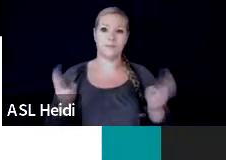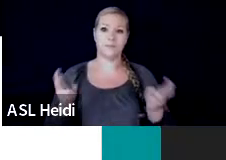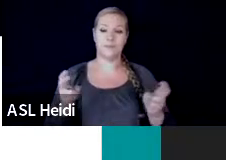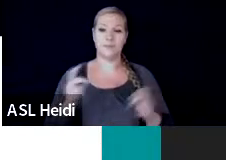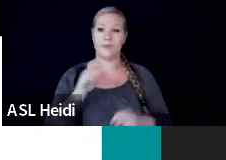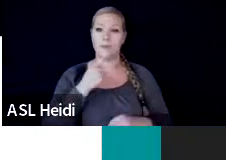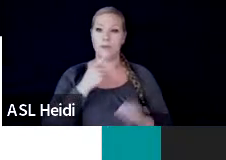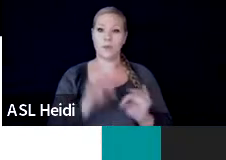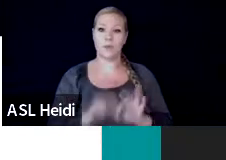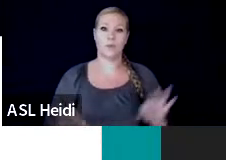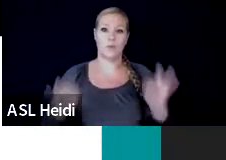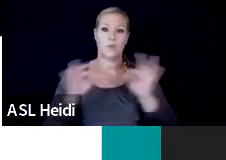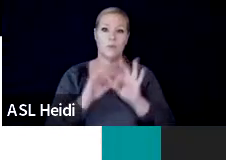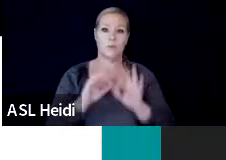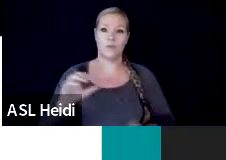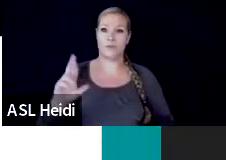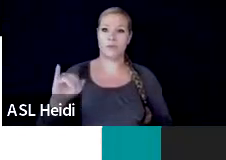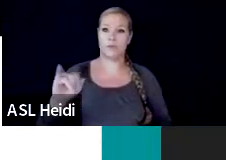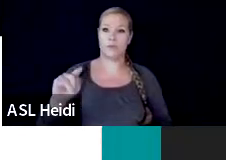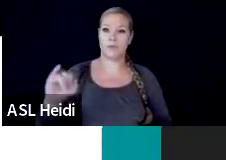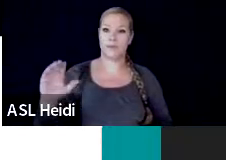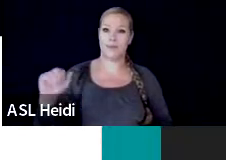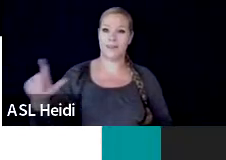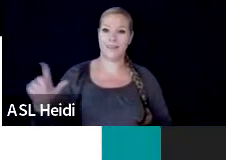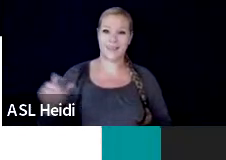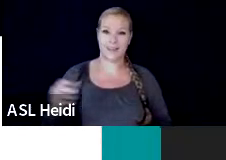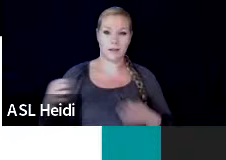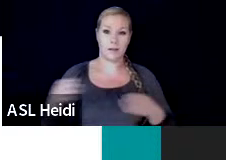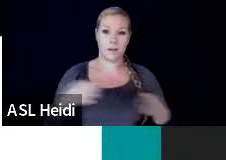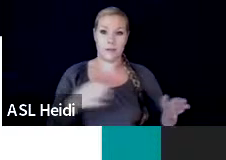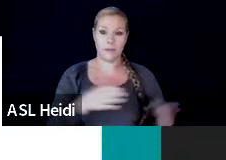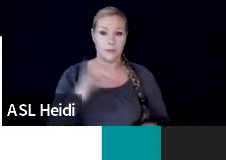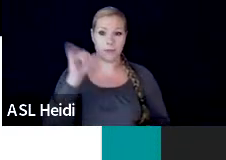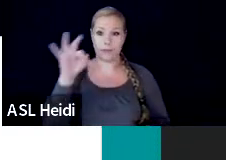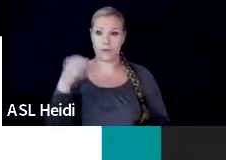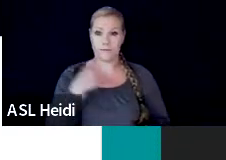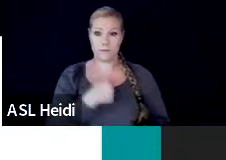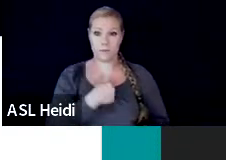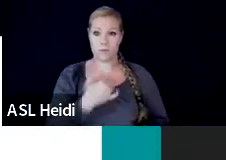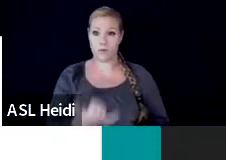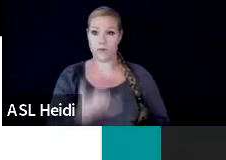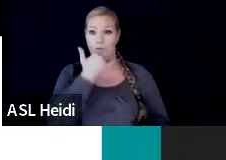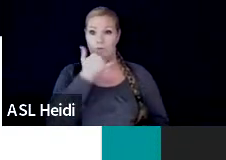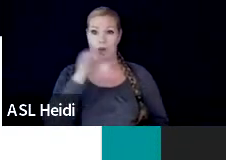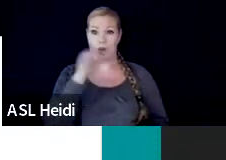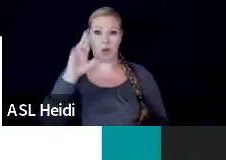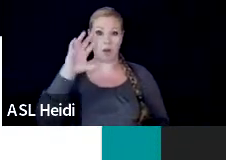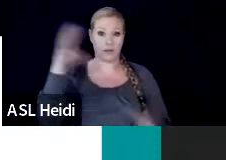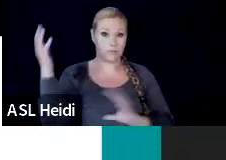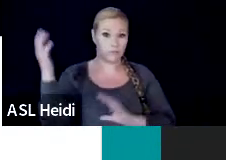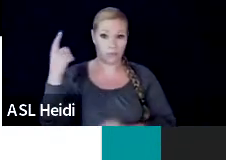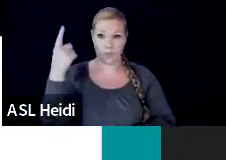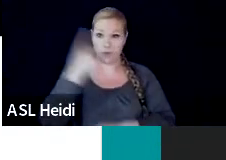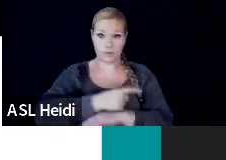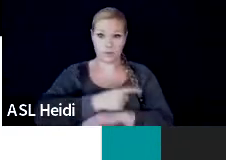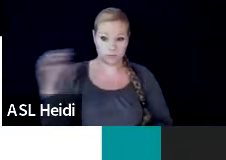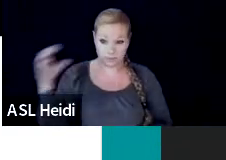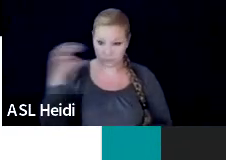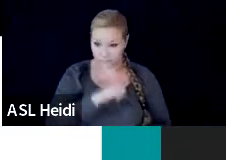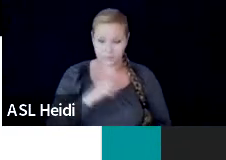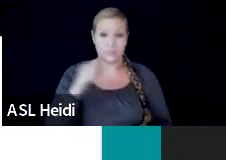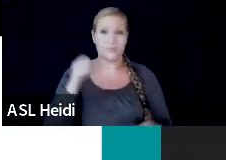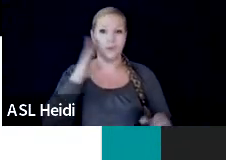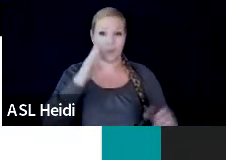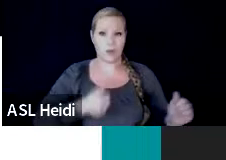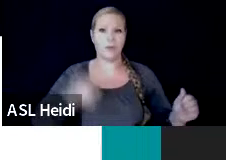day now, we more than likely cannot make that day up. So we're trying to keep the team on task